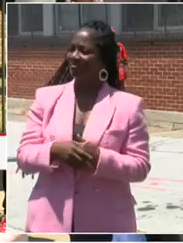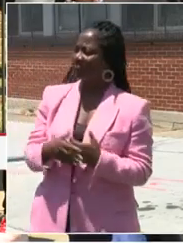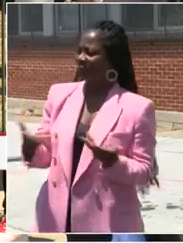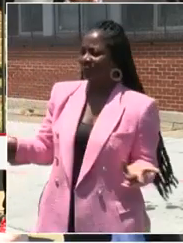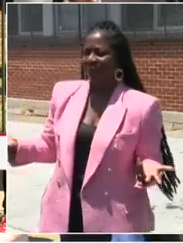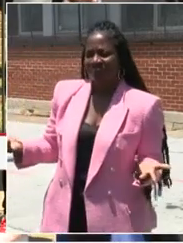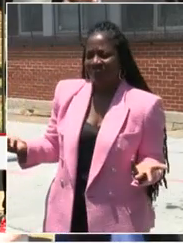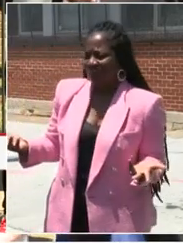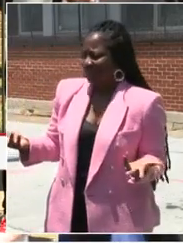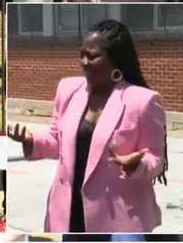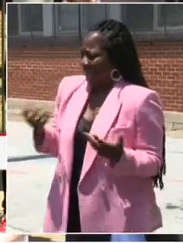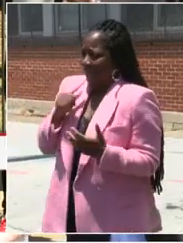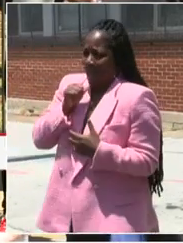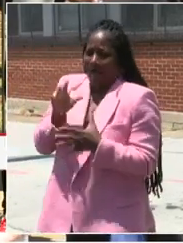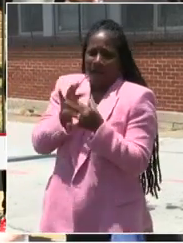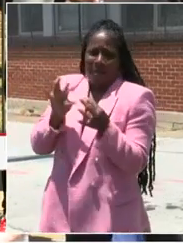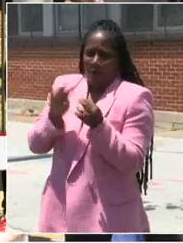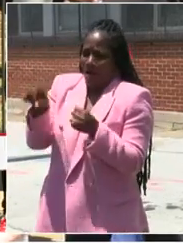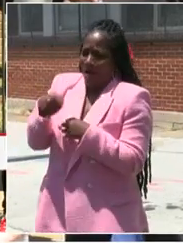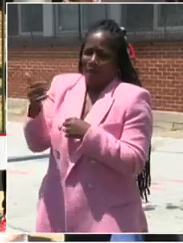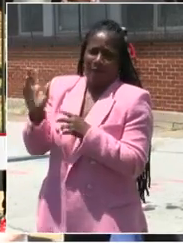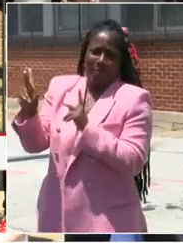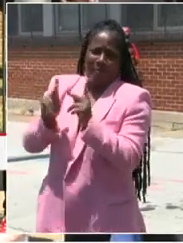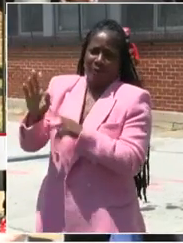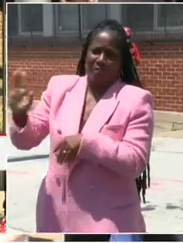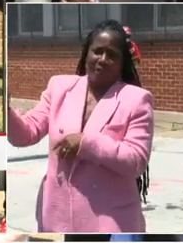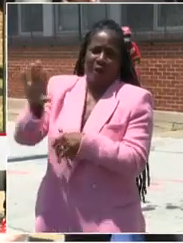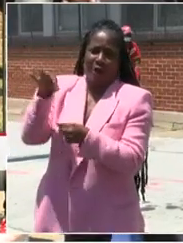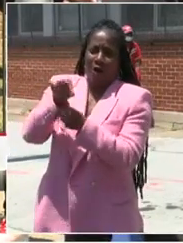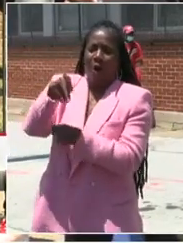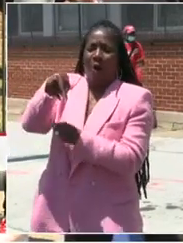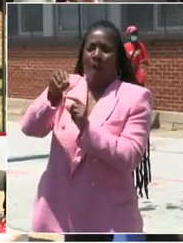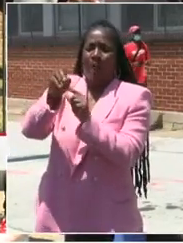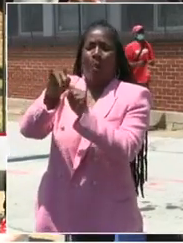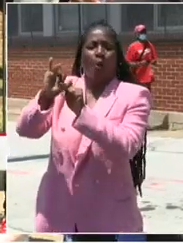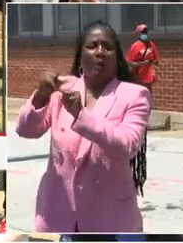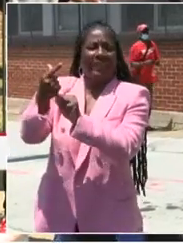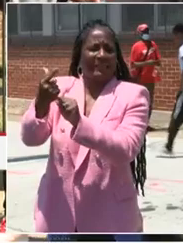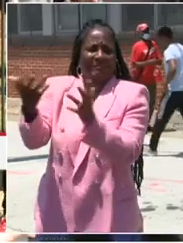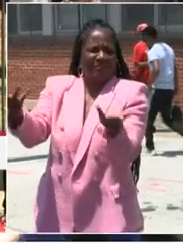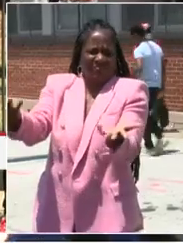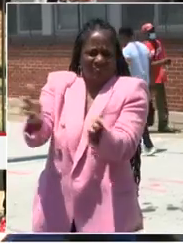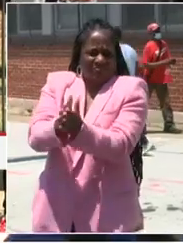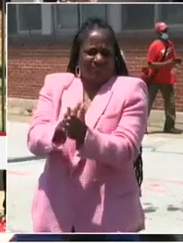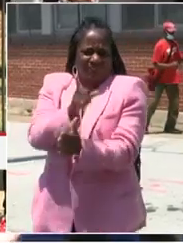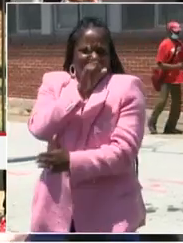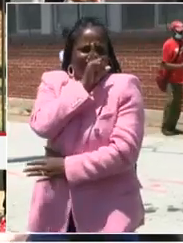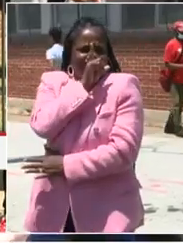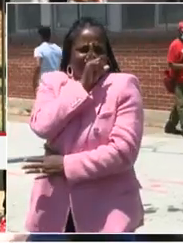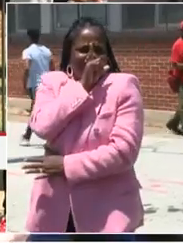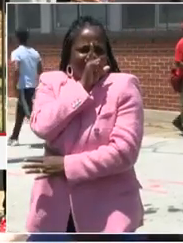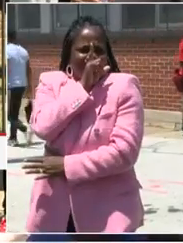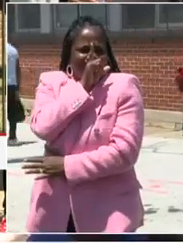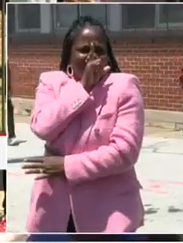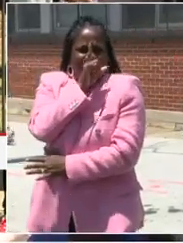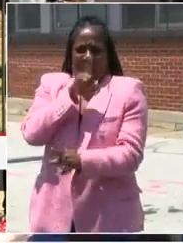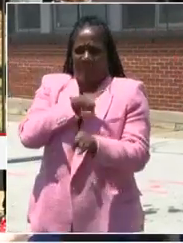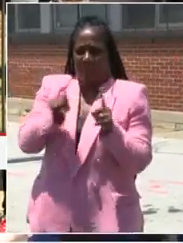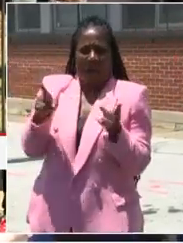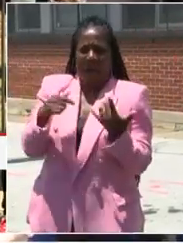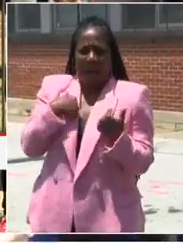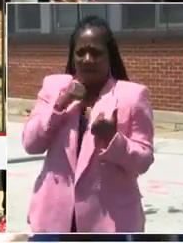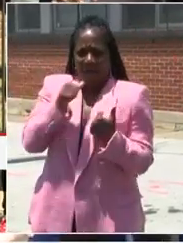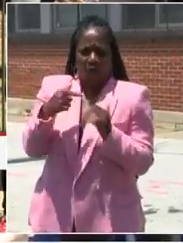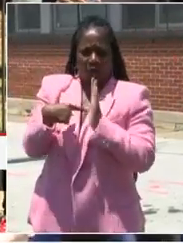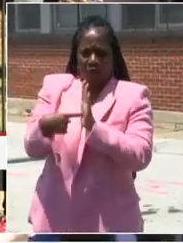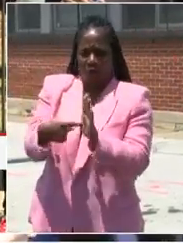I don't really comment on other people's polling. I'll say that, but if I wouldn't be releasing polls